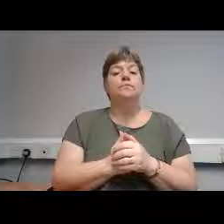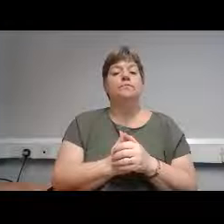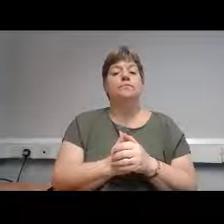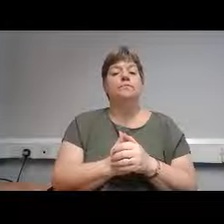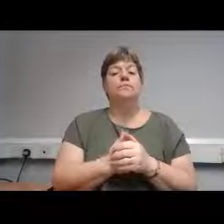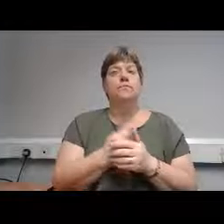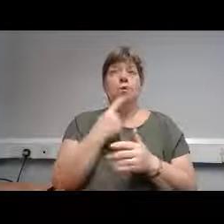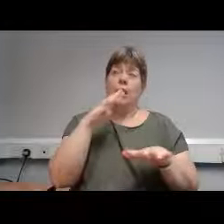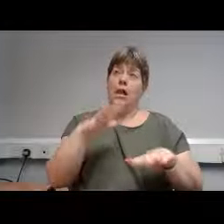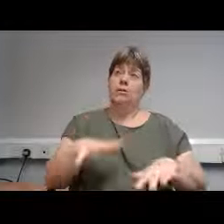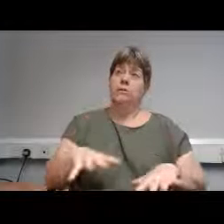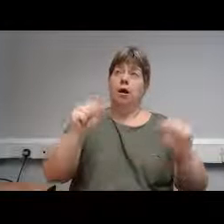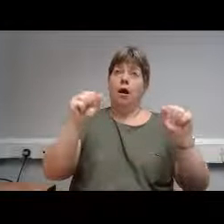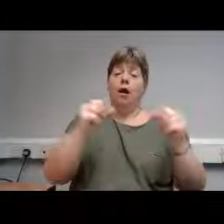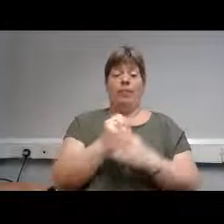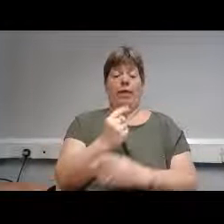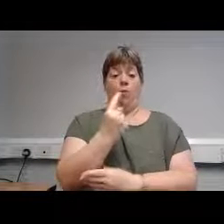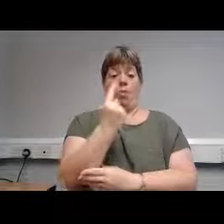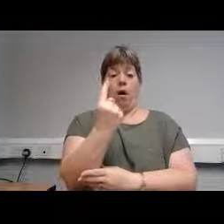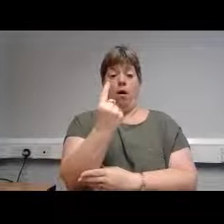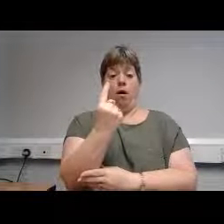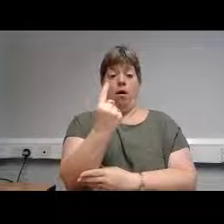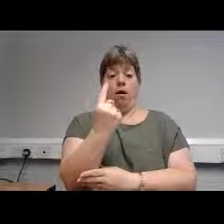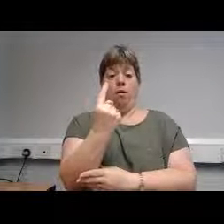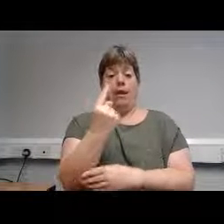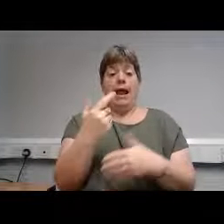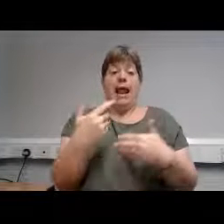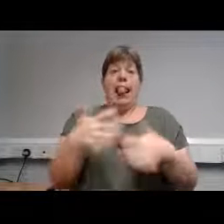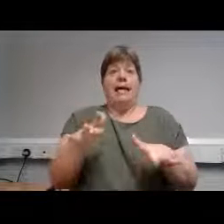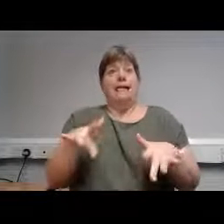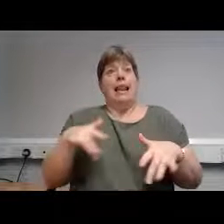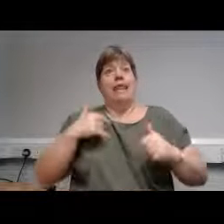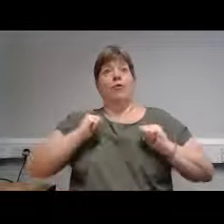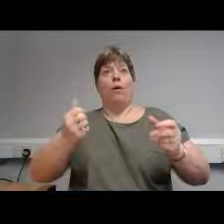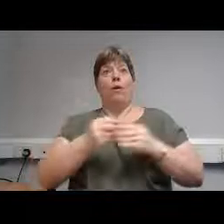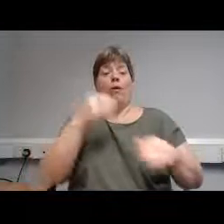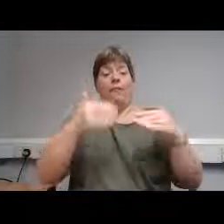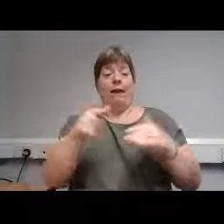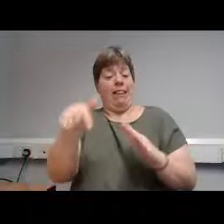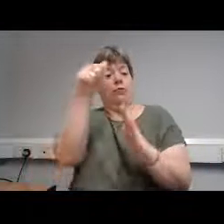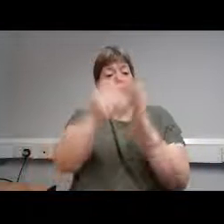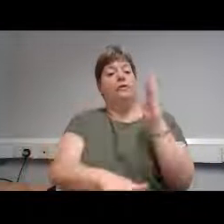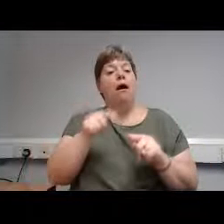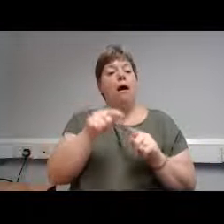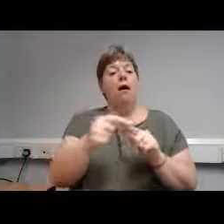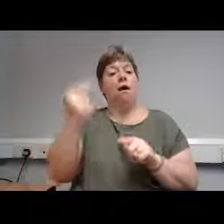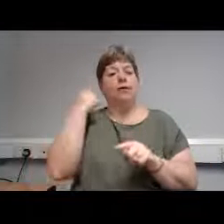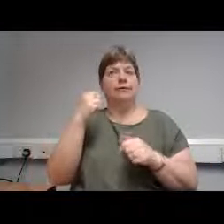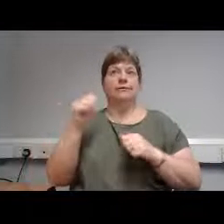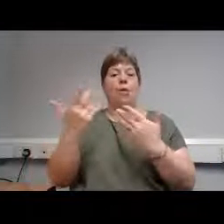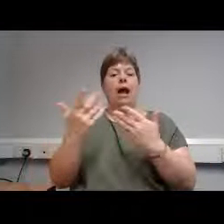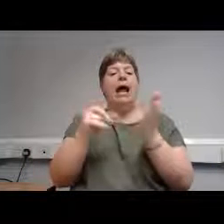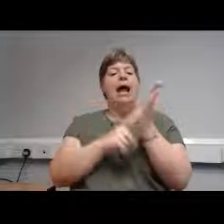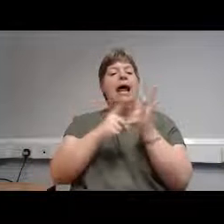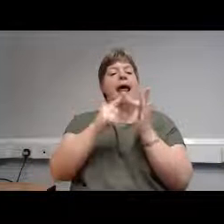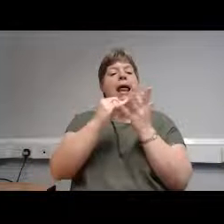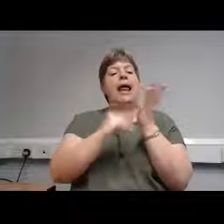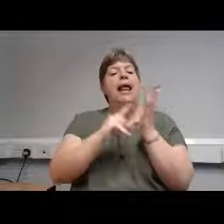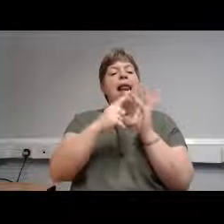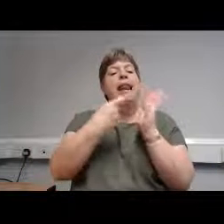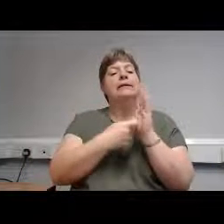We started off with one Let's Live Well with Pain group at the beginning of the programme, which was our Lister House